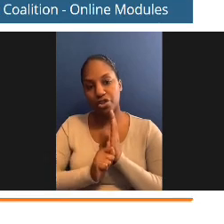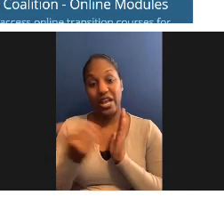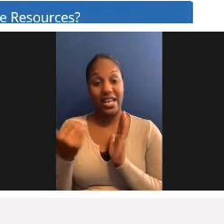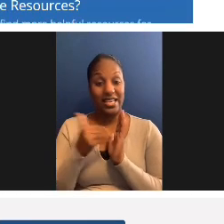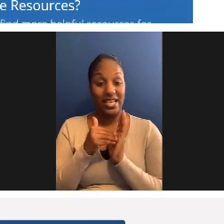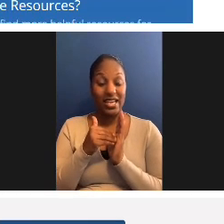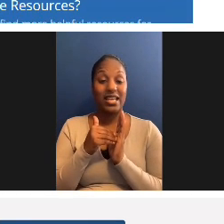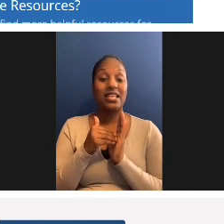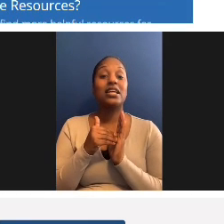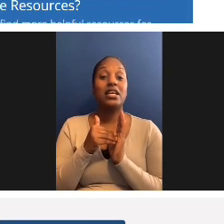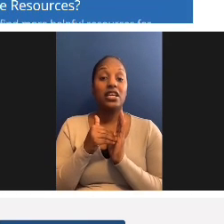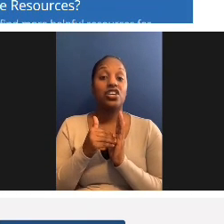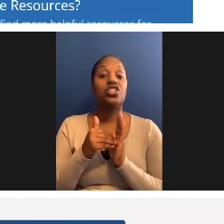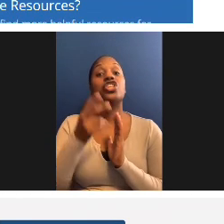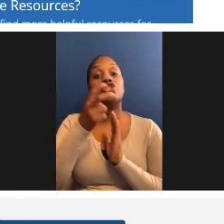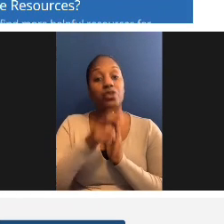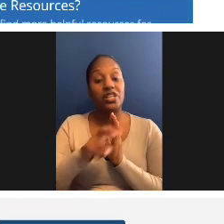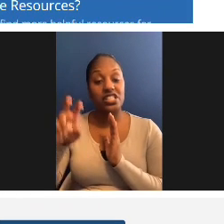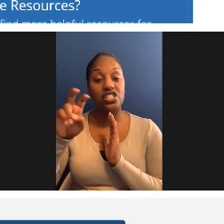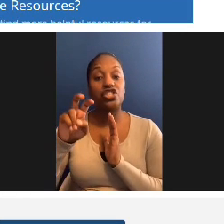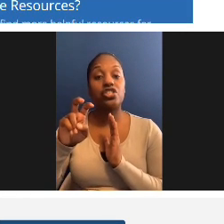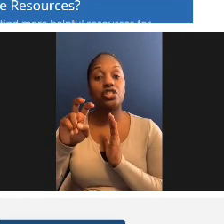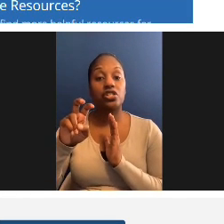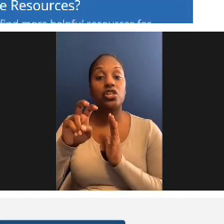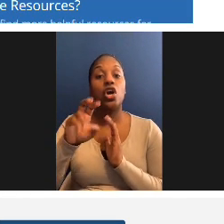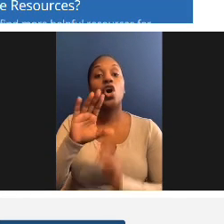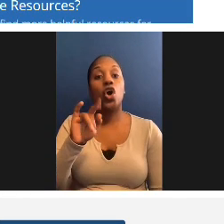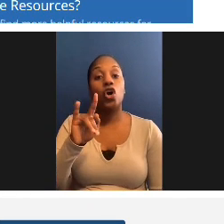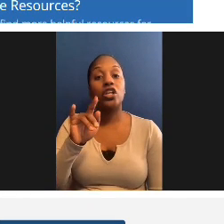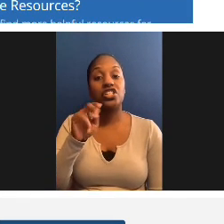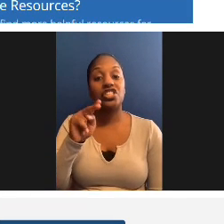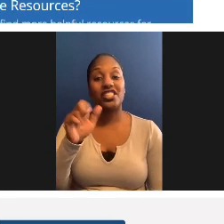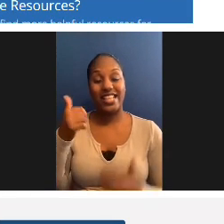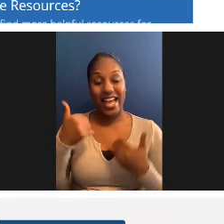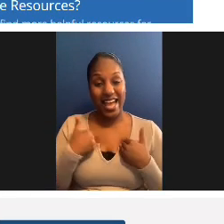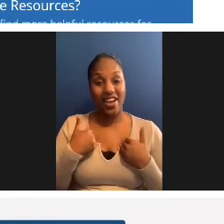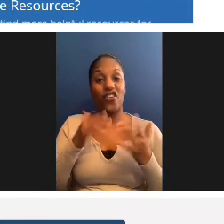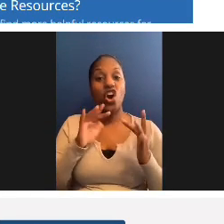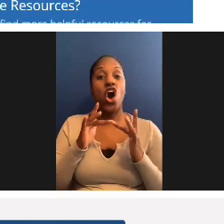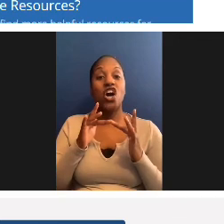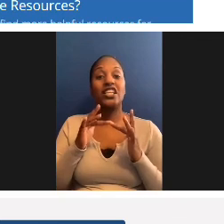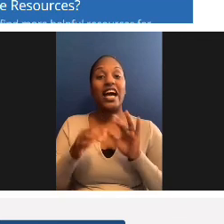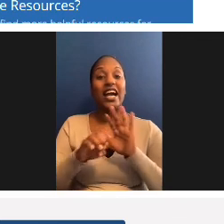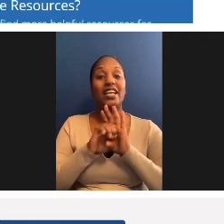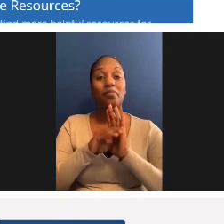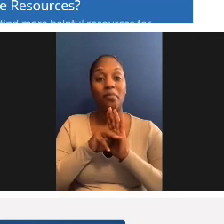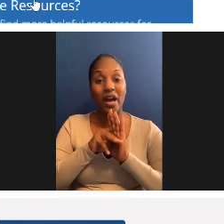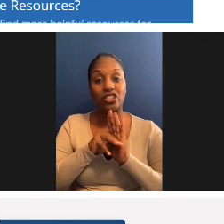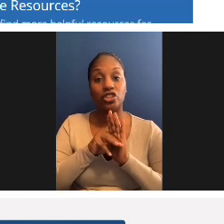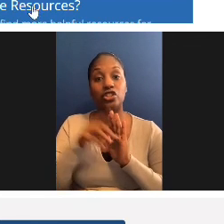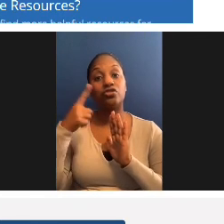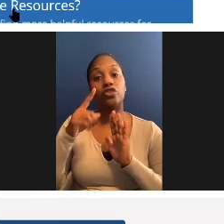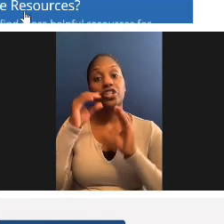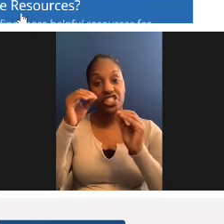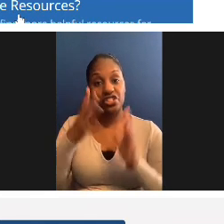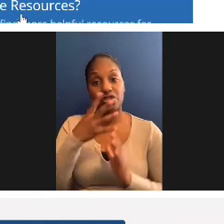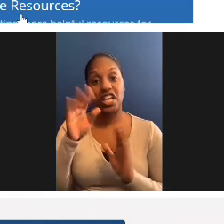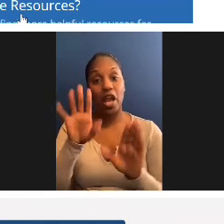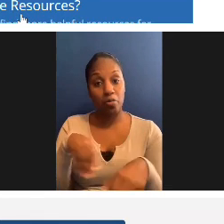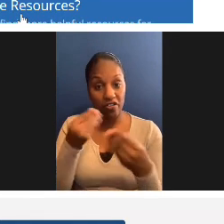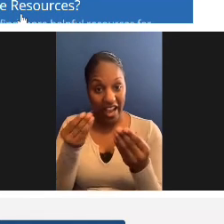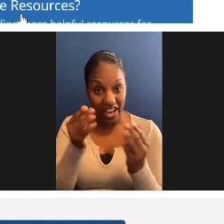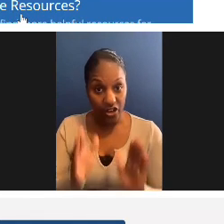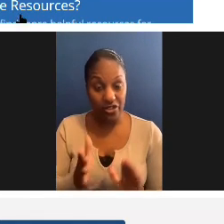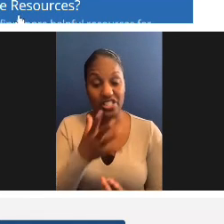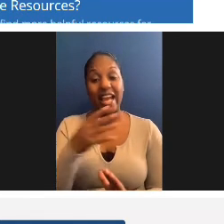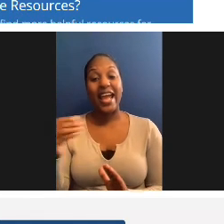Transition Coalition has online modules for teachers, guardians, and providers. And then here's